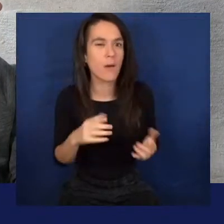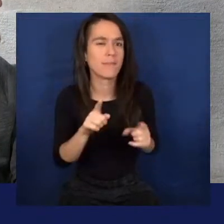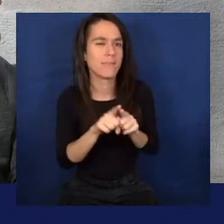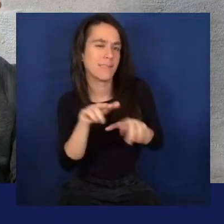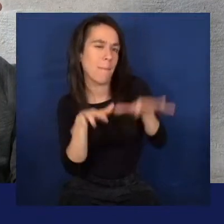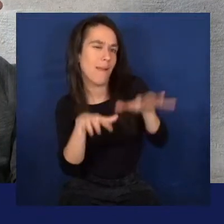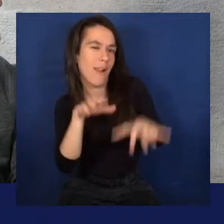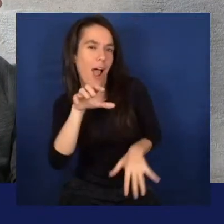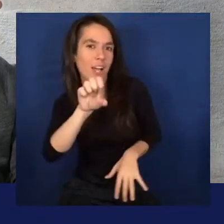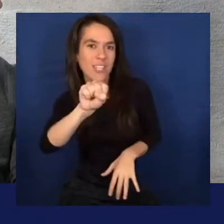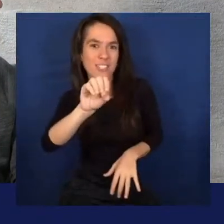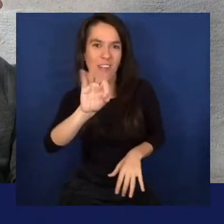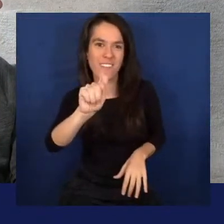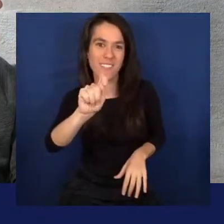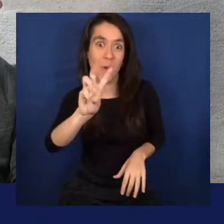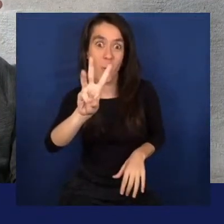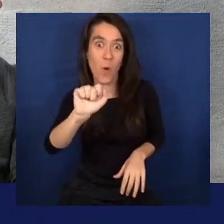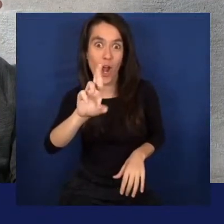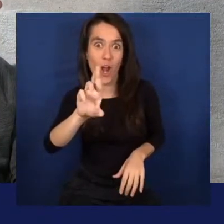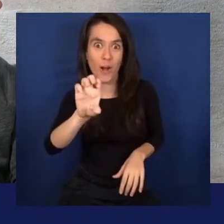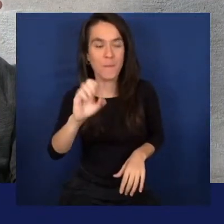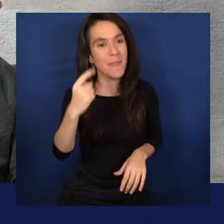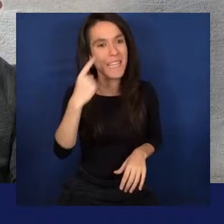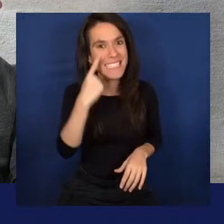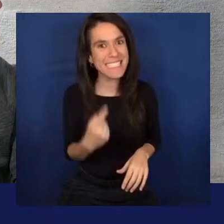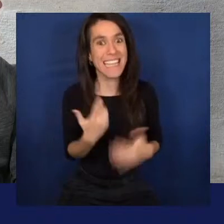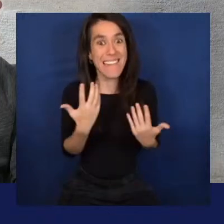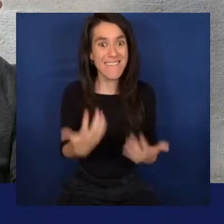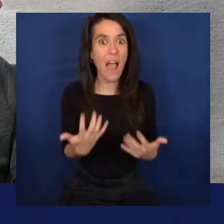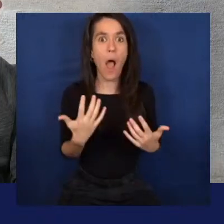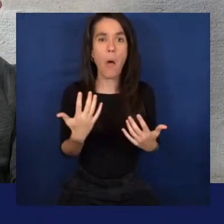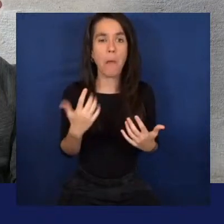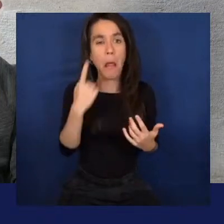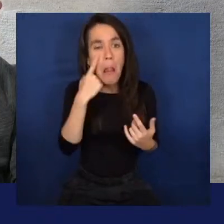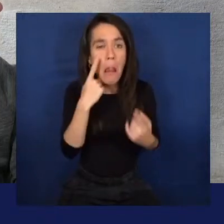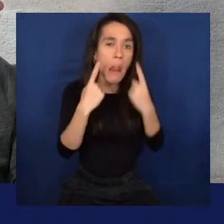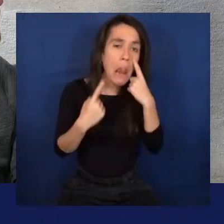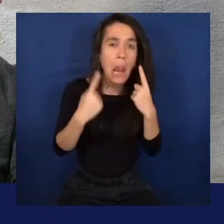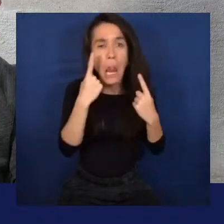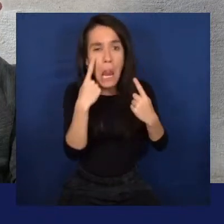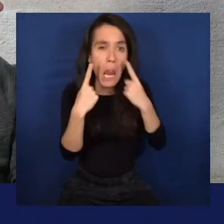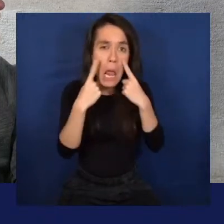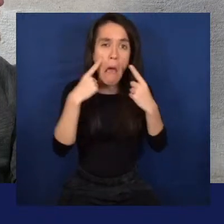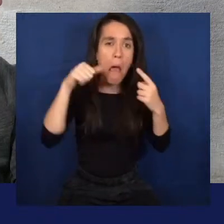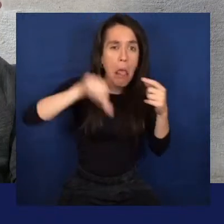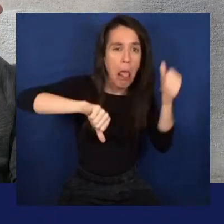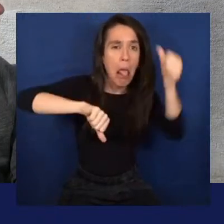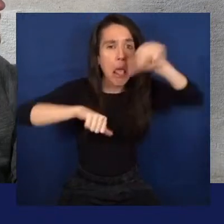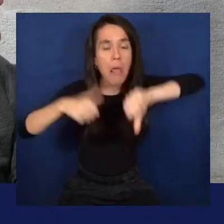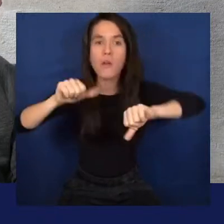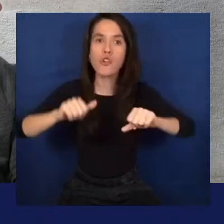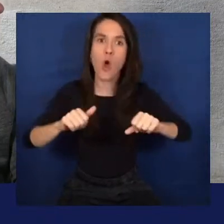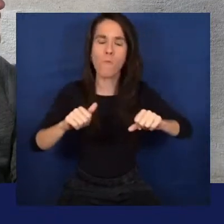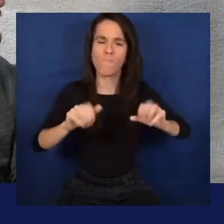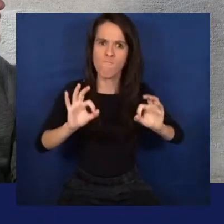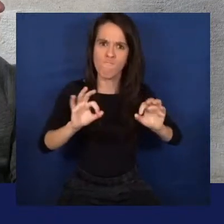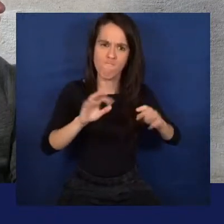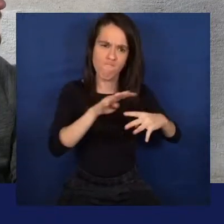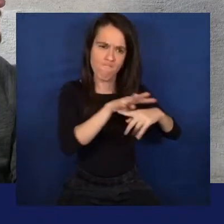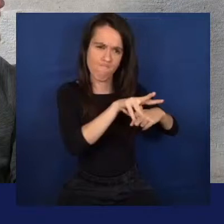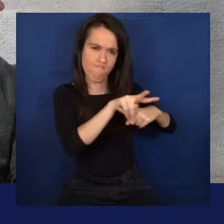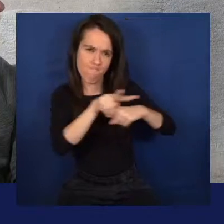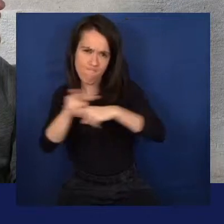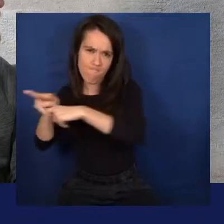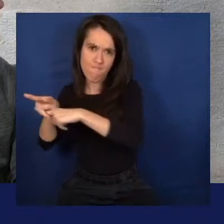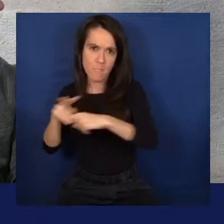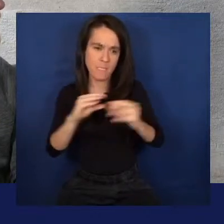profession? In exchange for decelerating innovation to increase reliability, right?